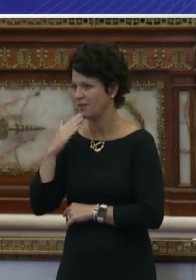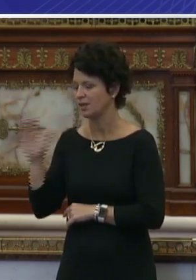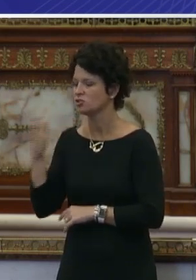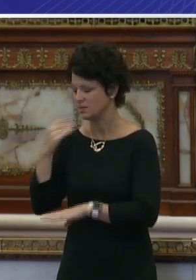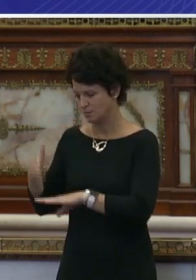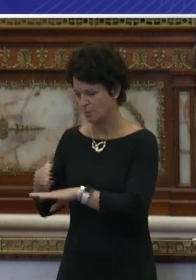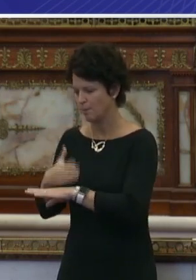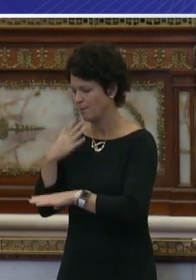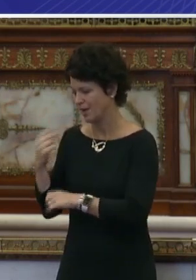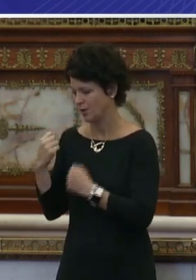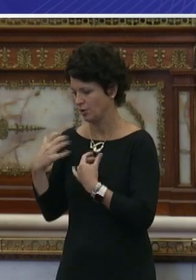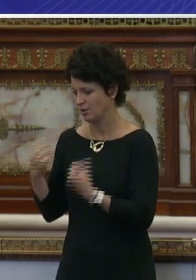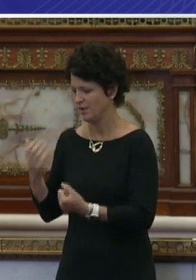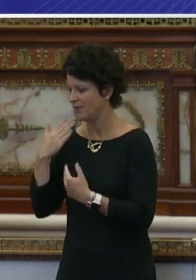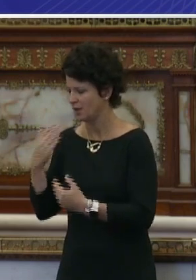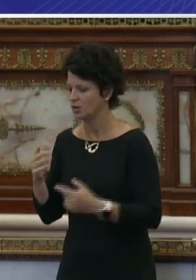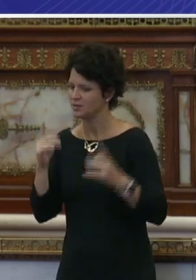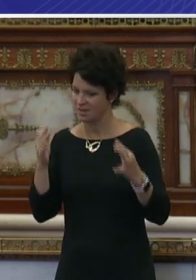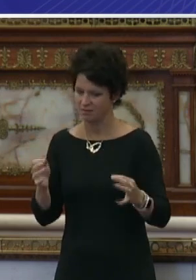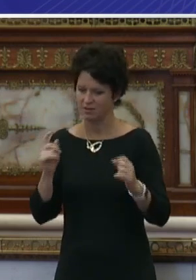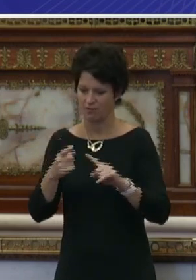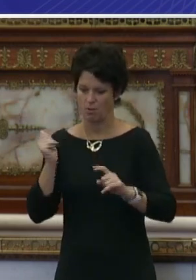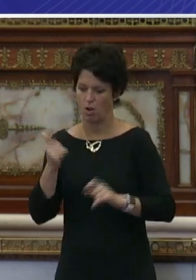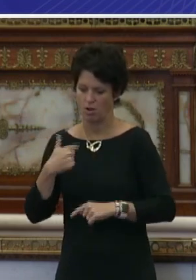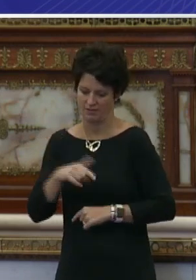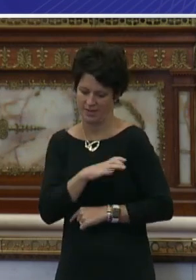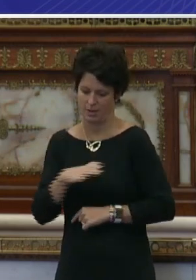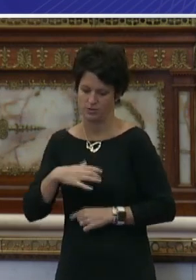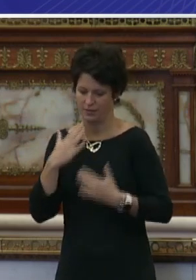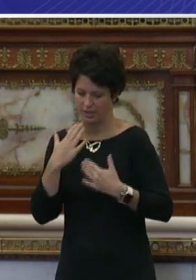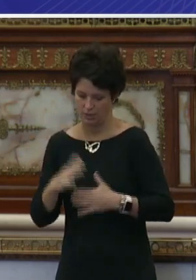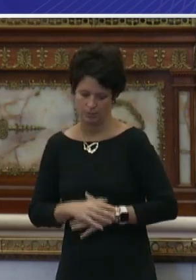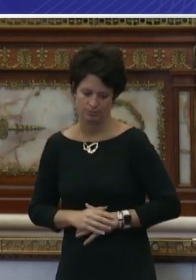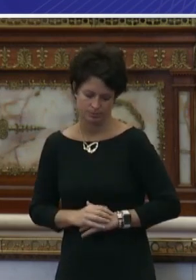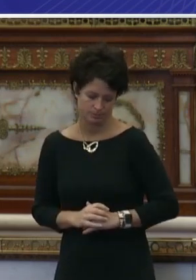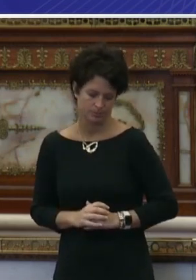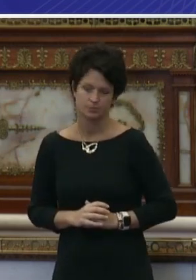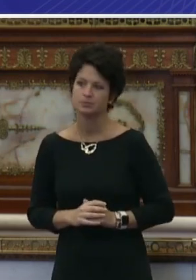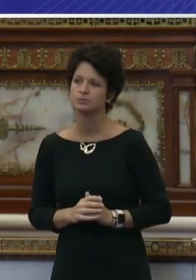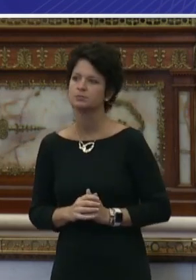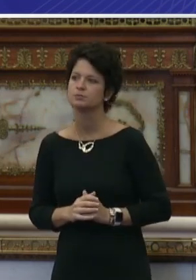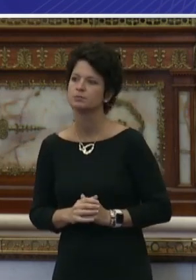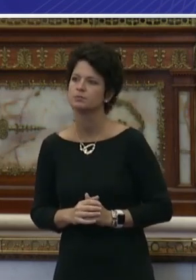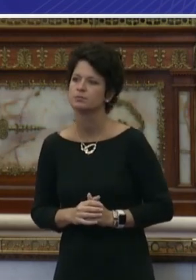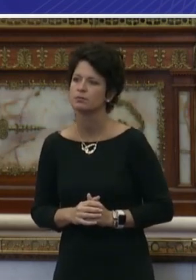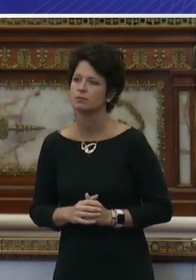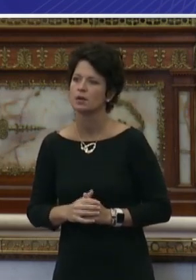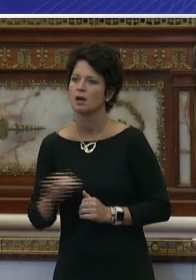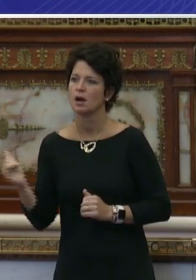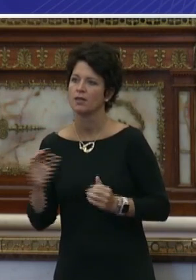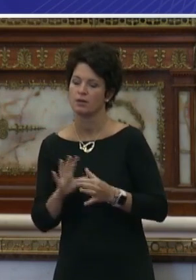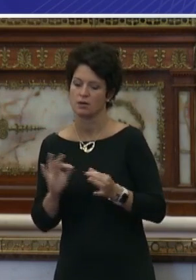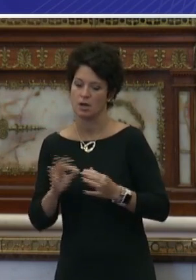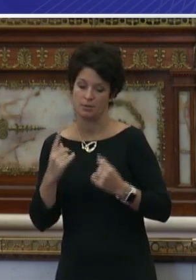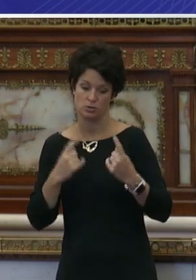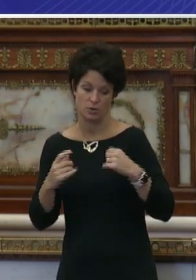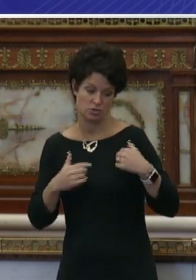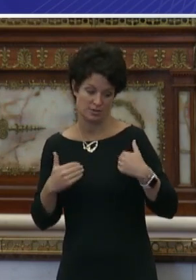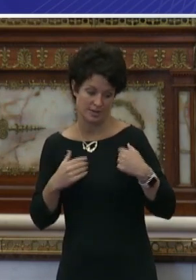better. Absolutely. Please send from all of council. Thank you. Will do. Yes. Any other comments,